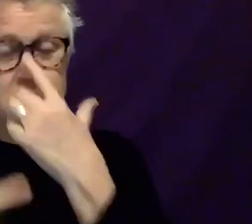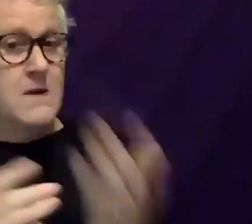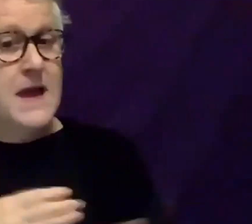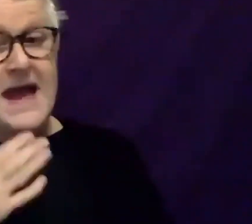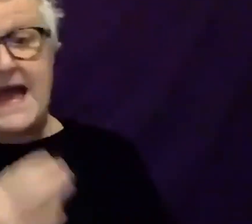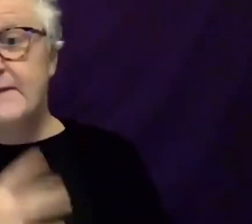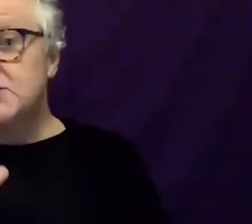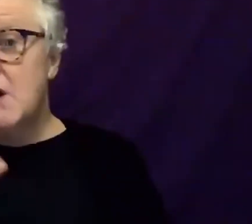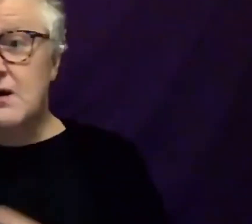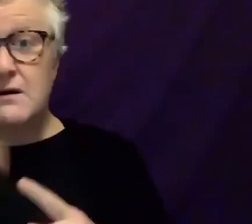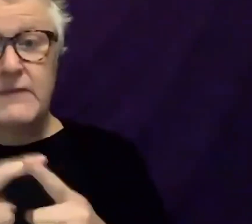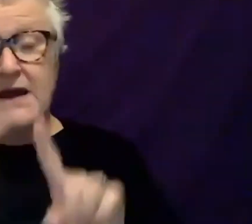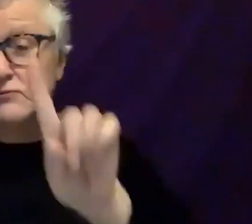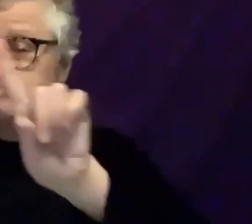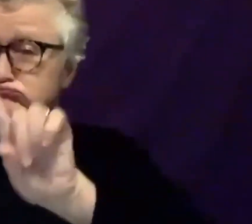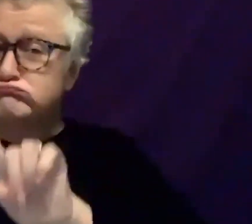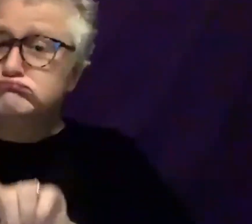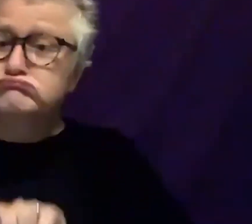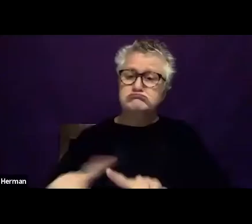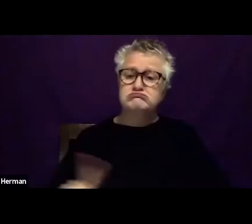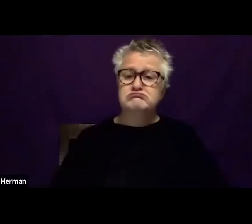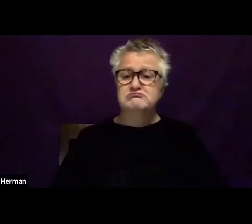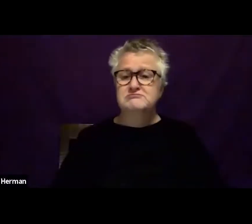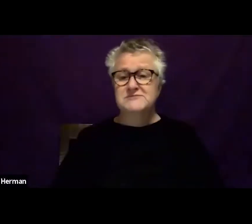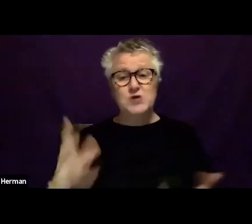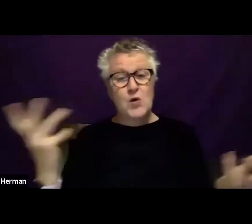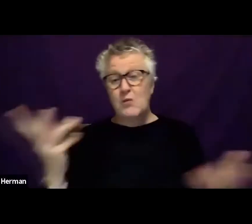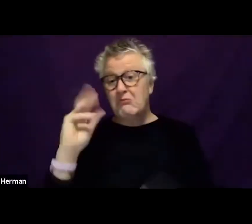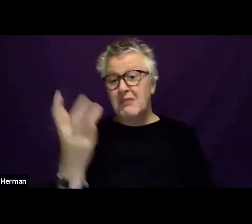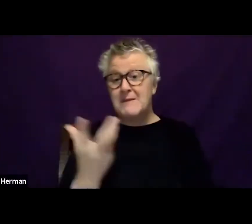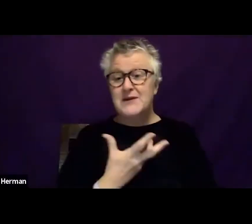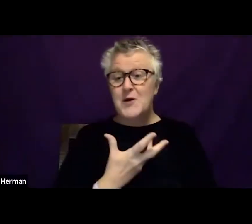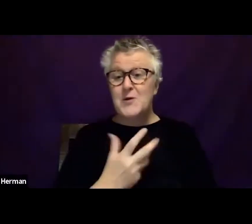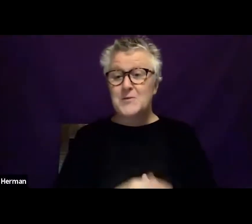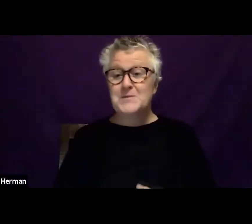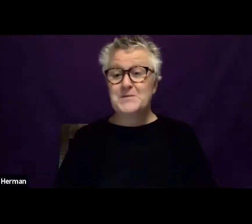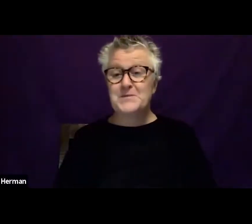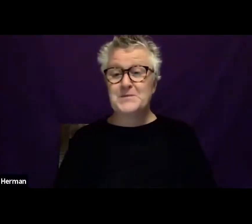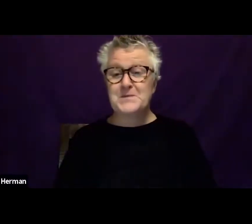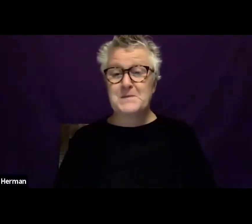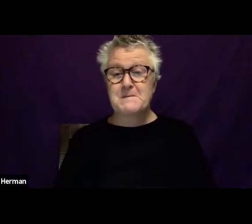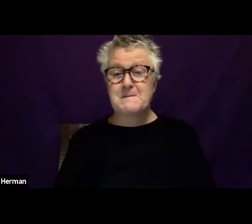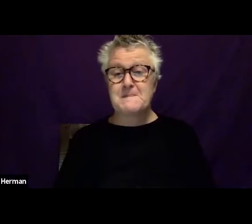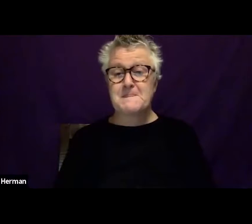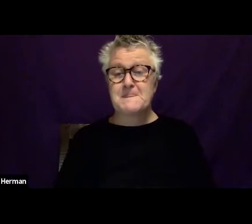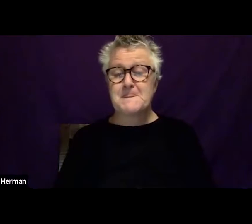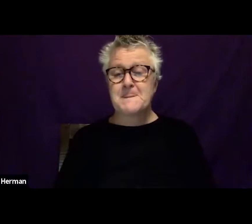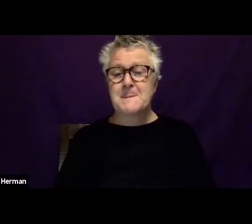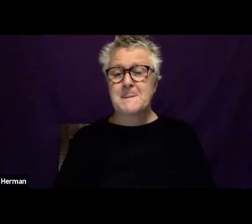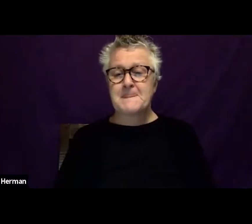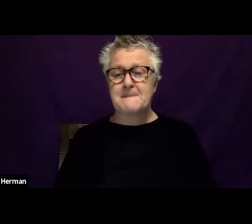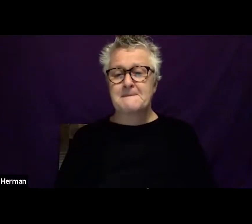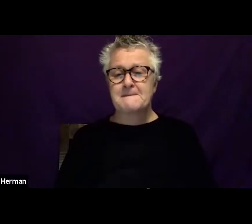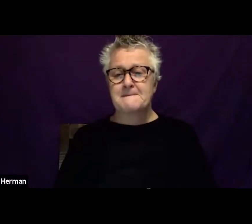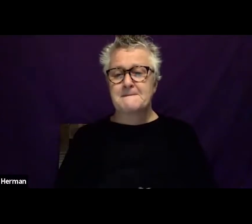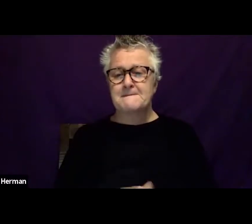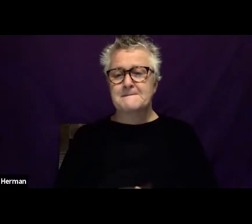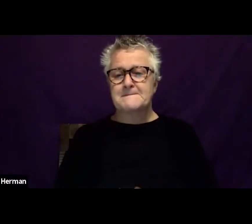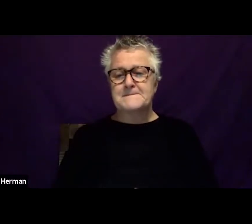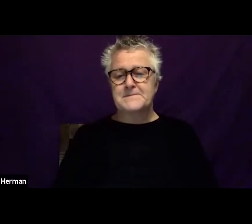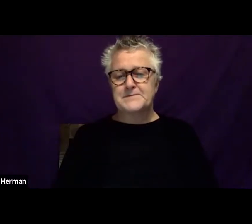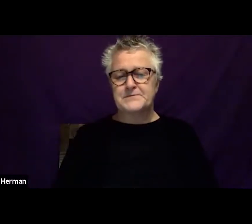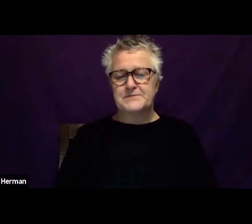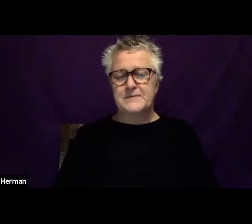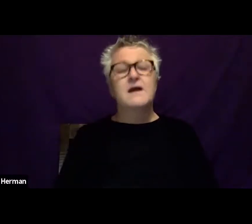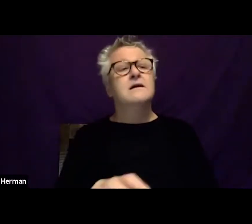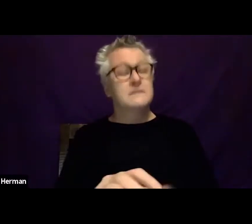activism. So yeah, let me know. Well, I think what we were, I want Spring to maybe, Spring was